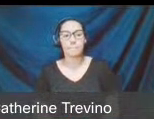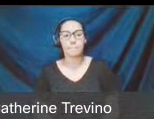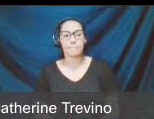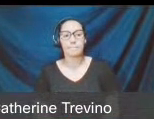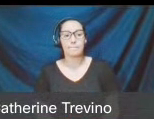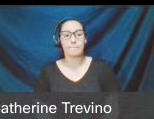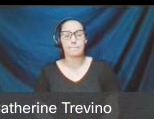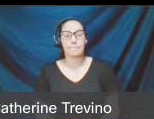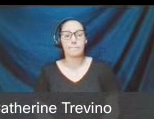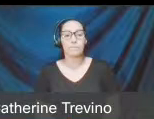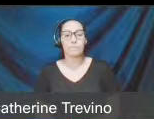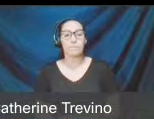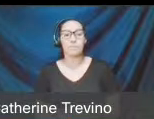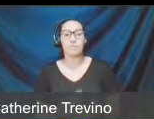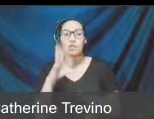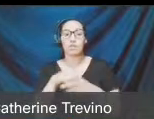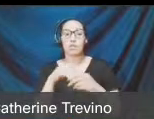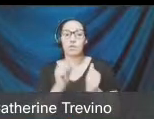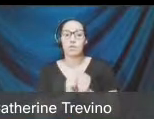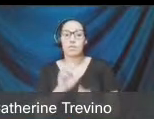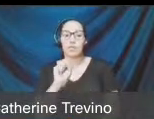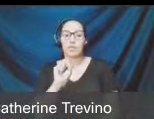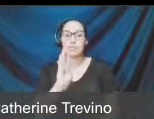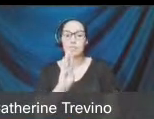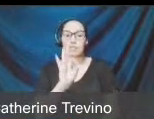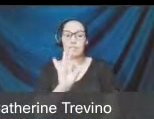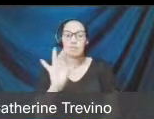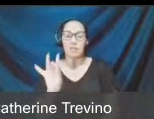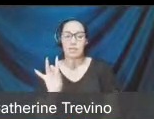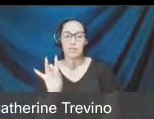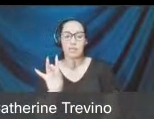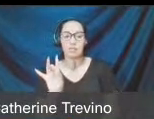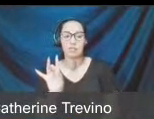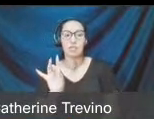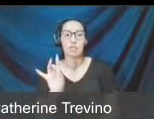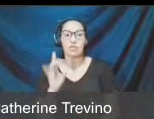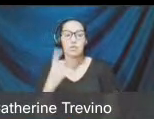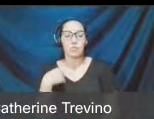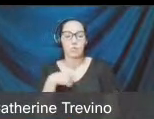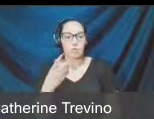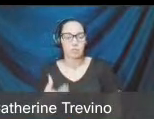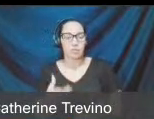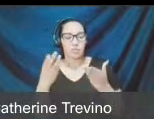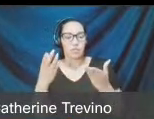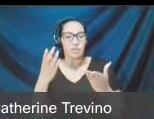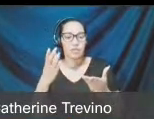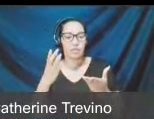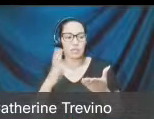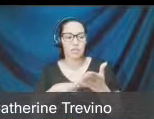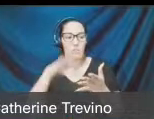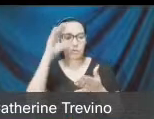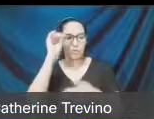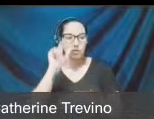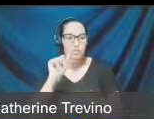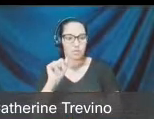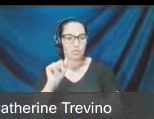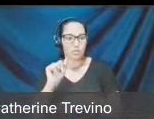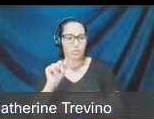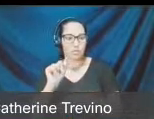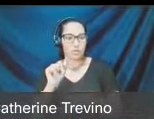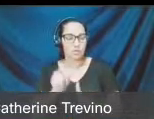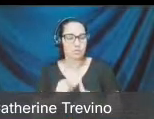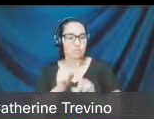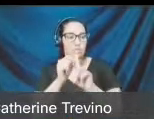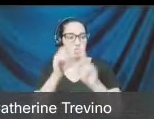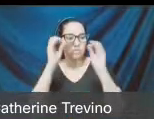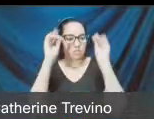As part of the SB 98, there's a requirement for licensed providers to provide learning loss plans. Our special education department will